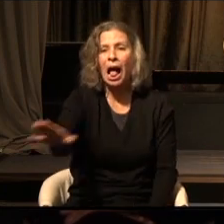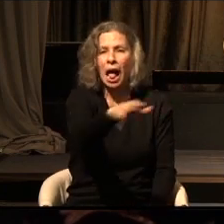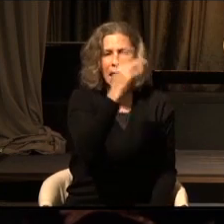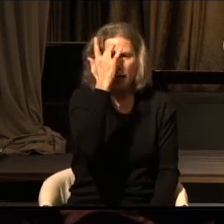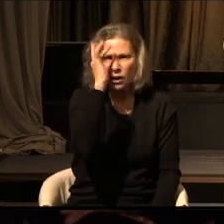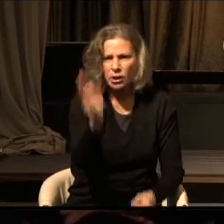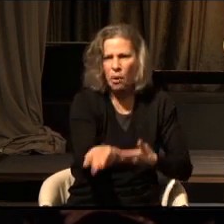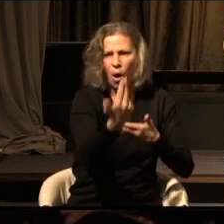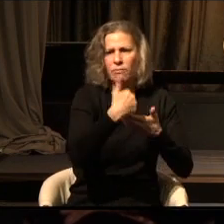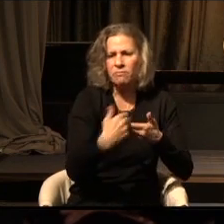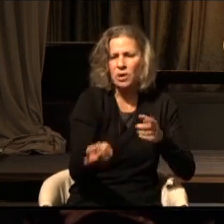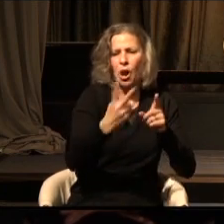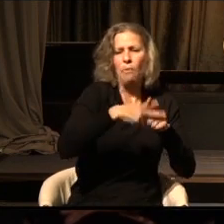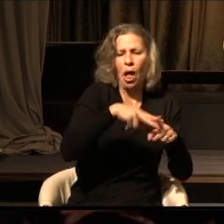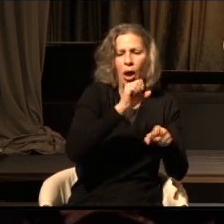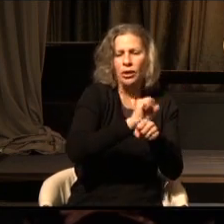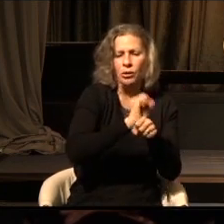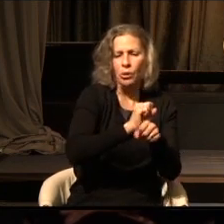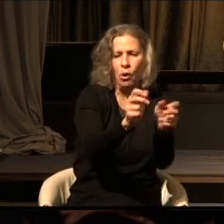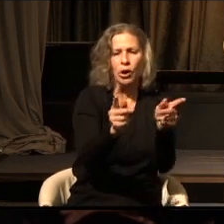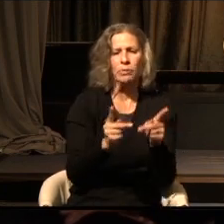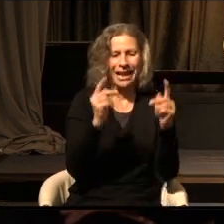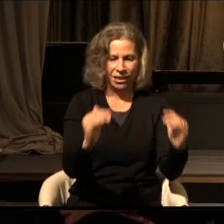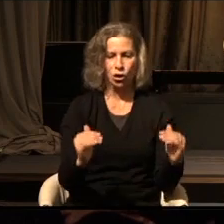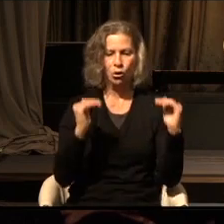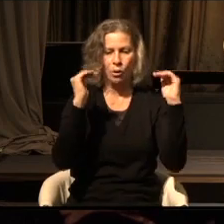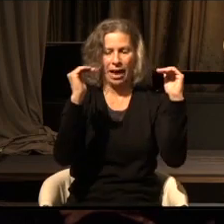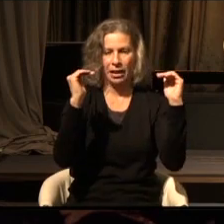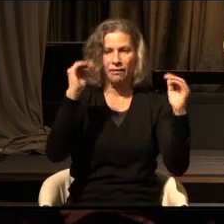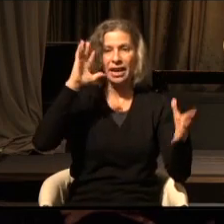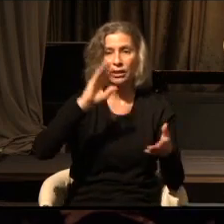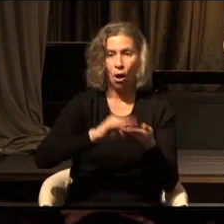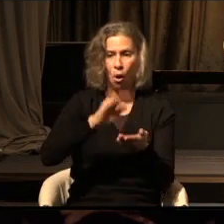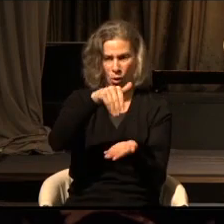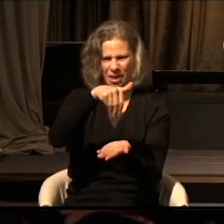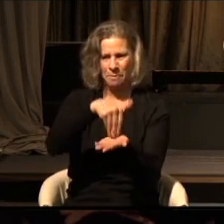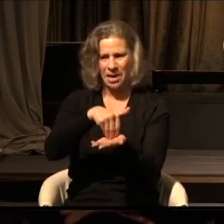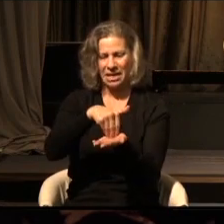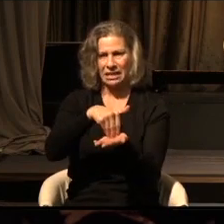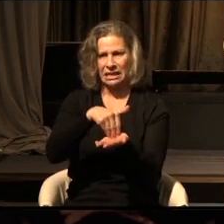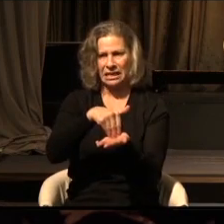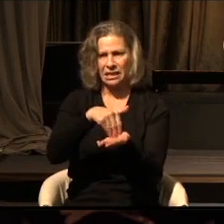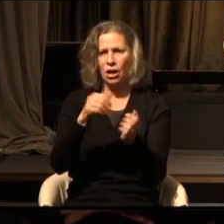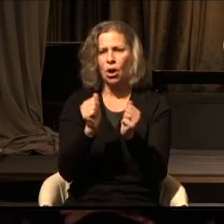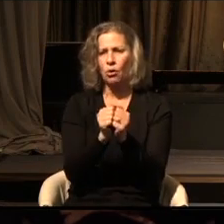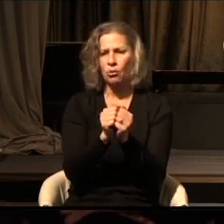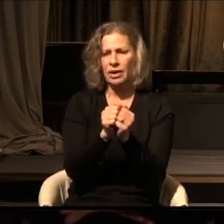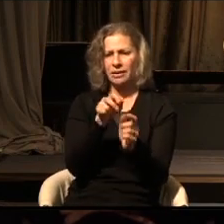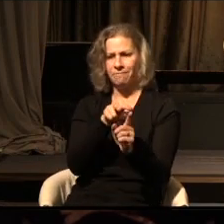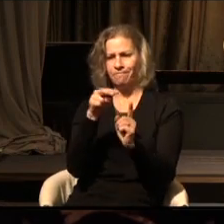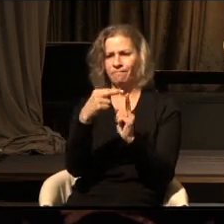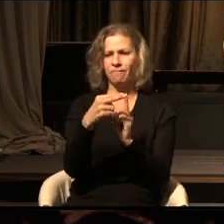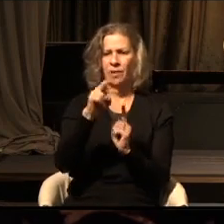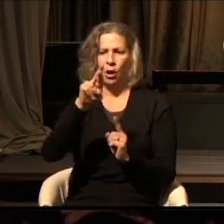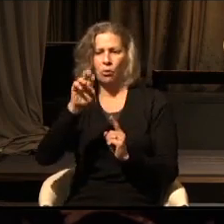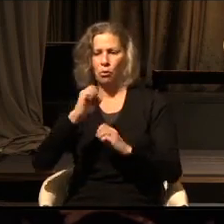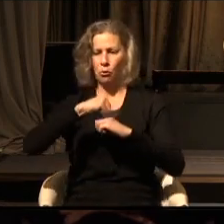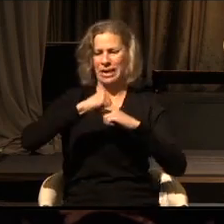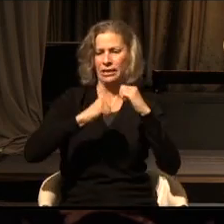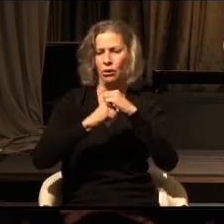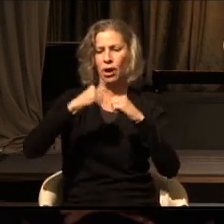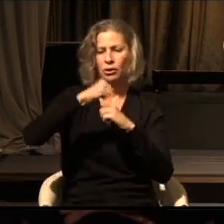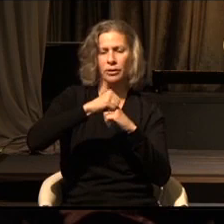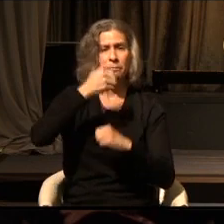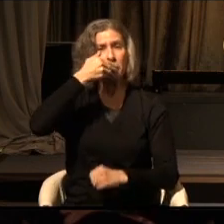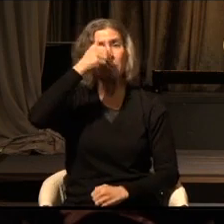the workplace to elevate the whole. Navigating the middle with this lens on restructuring has felt a whole lot better. I